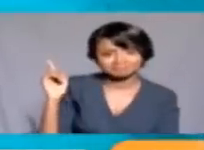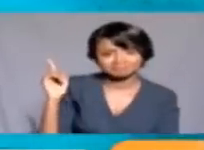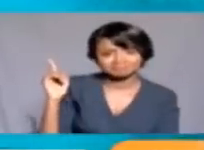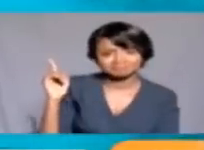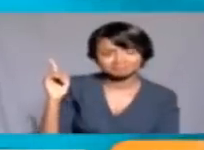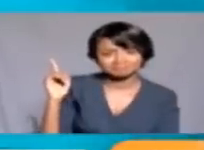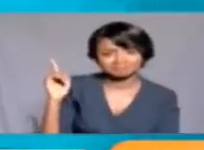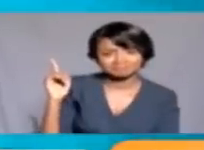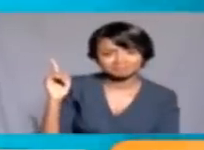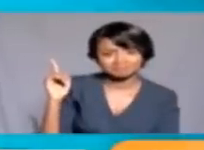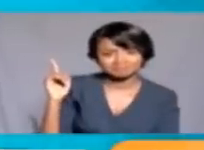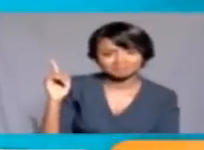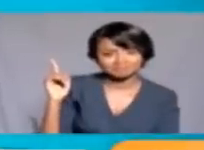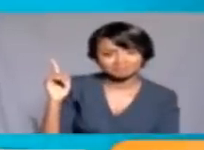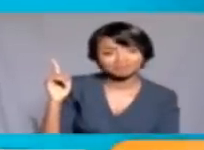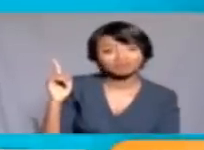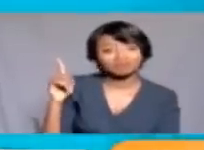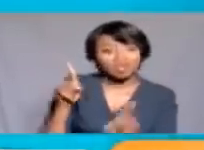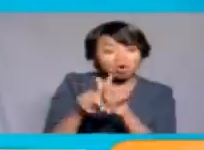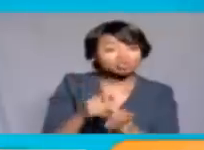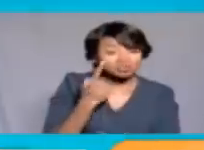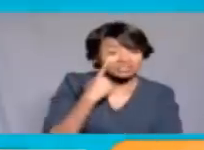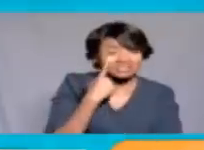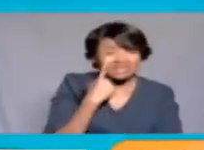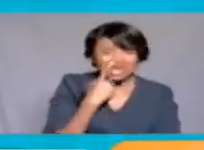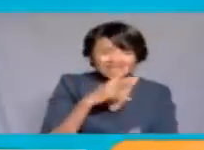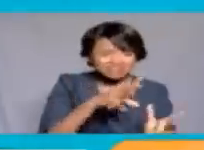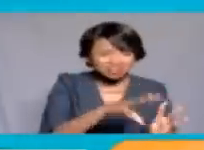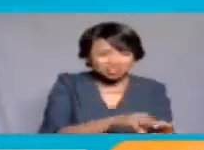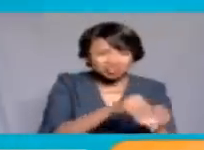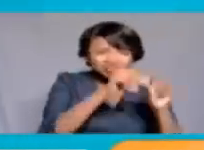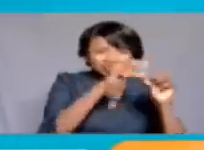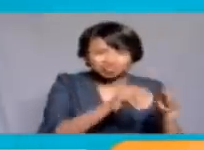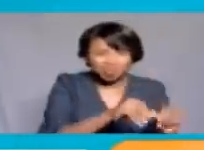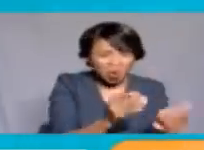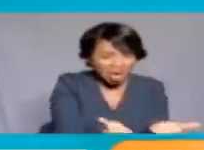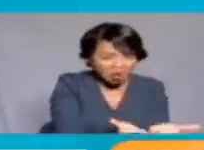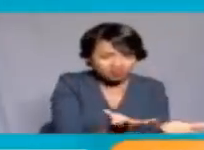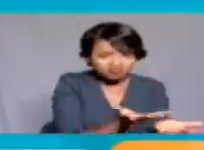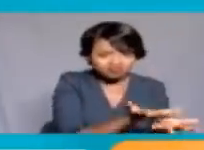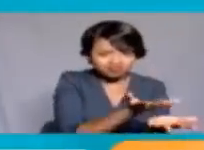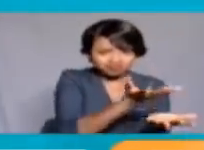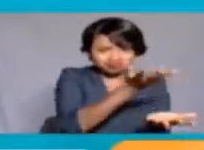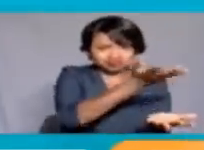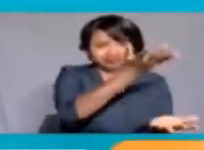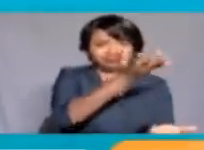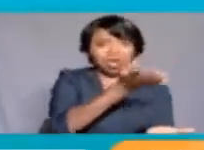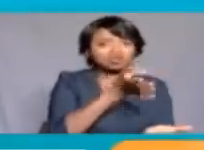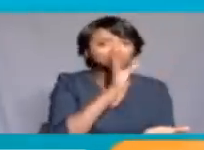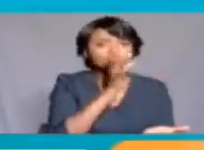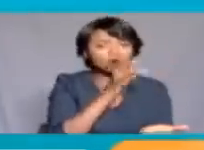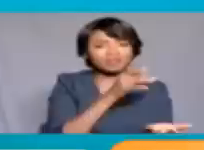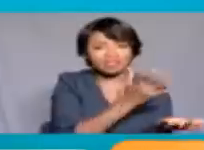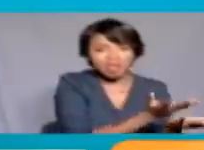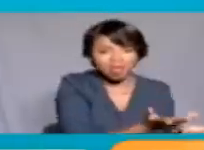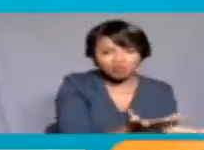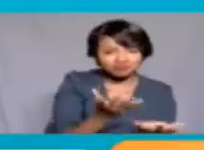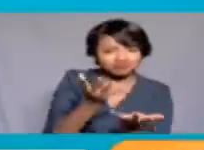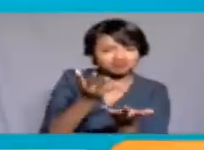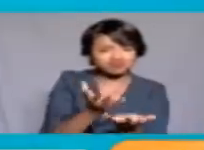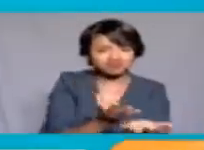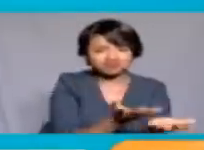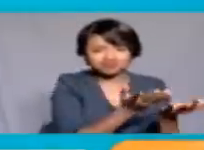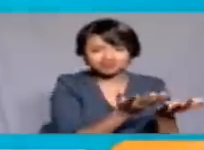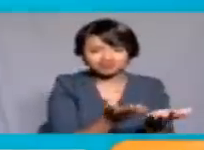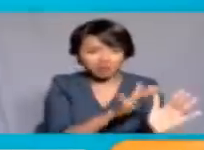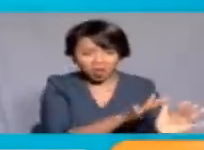And we could see that a lot of fine sand had been resuspended up into the water column, carried to the reef by the currents or the